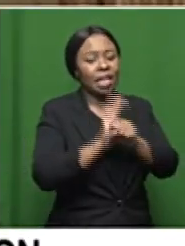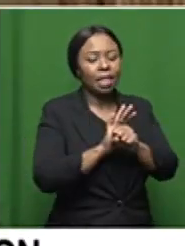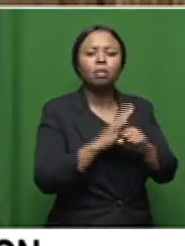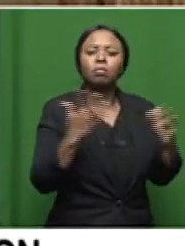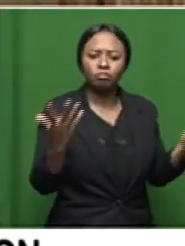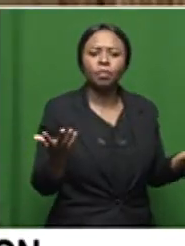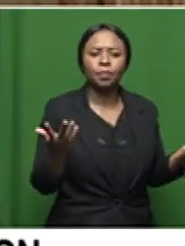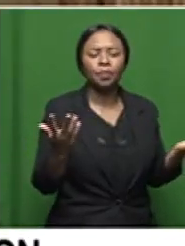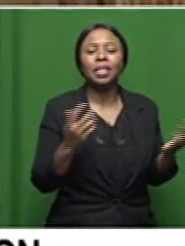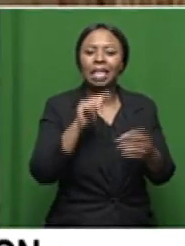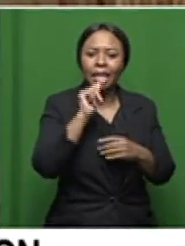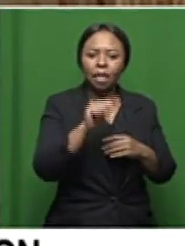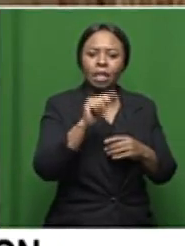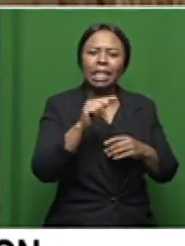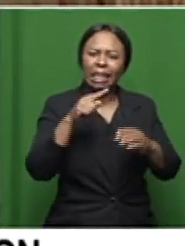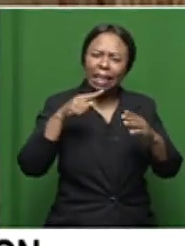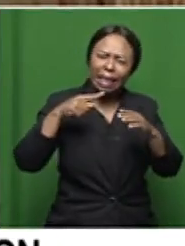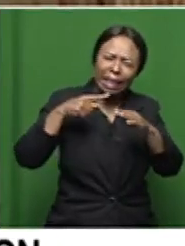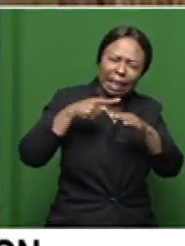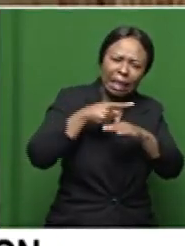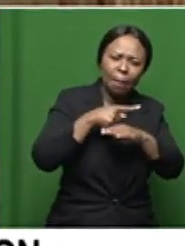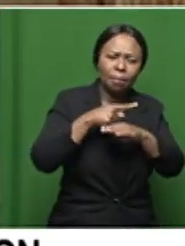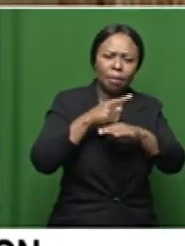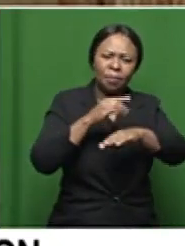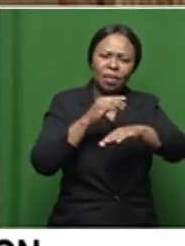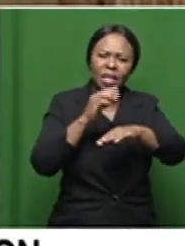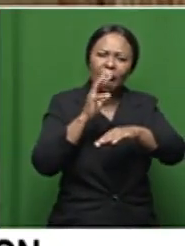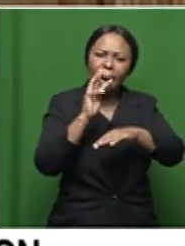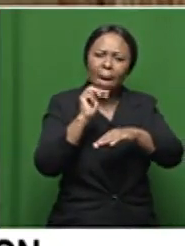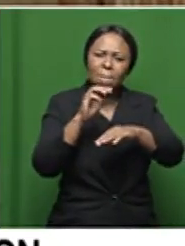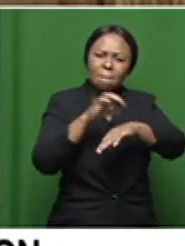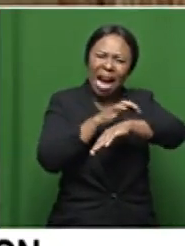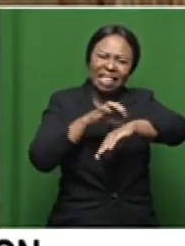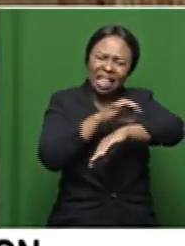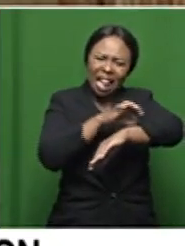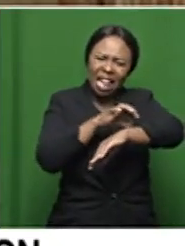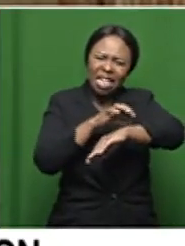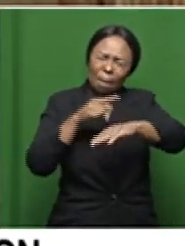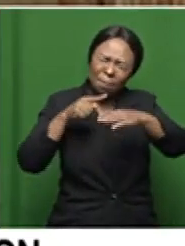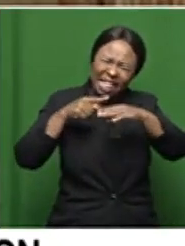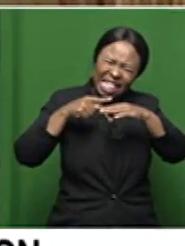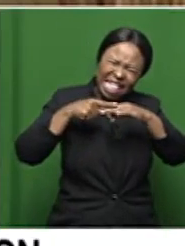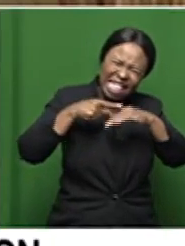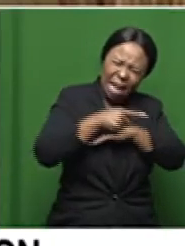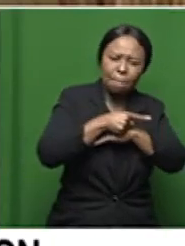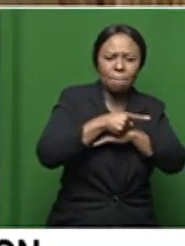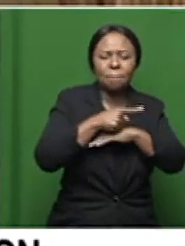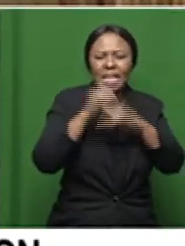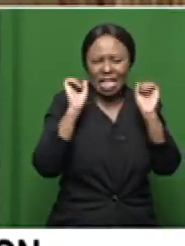a deep intramuscular injection, so it can cause some swelling, pain on the arm, and sometimes even a knob